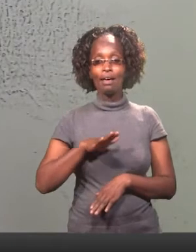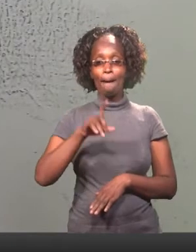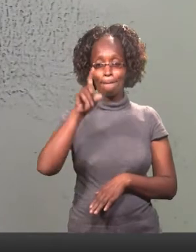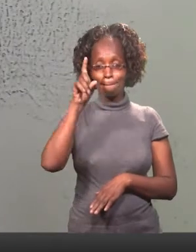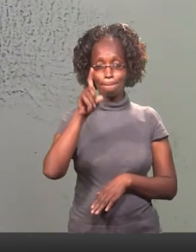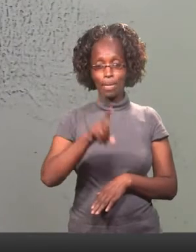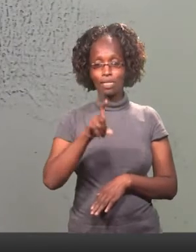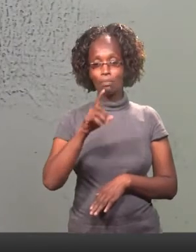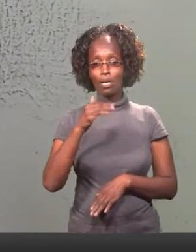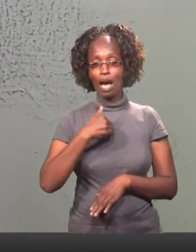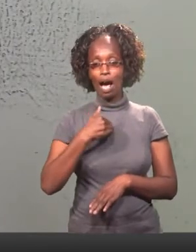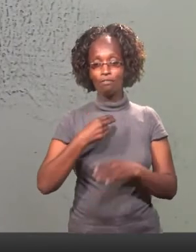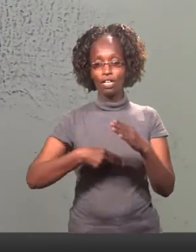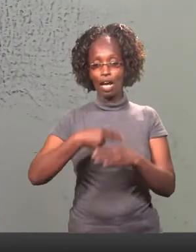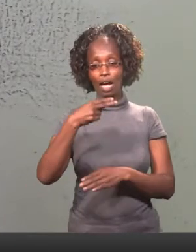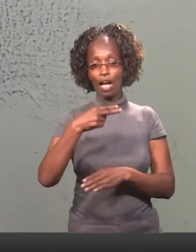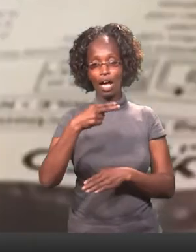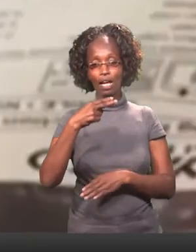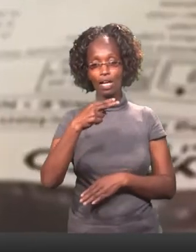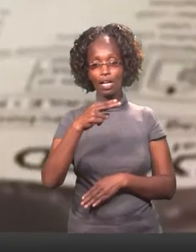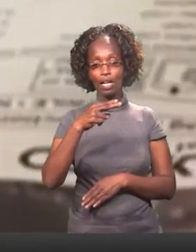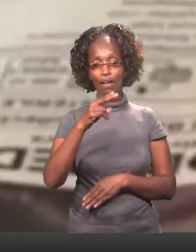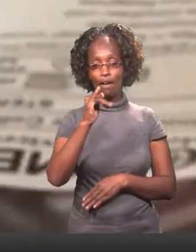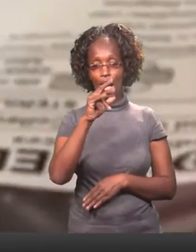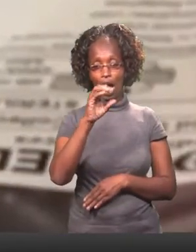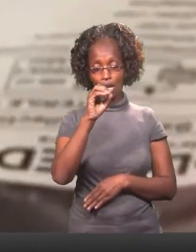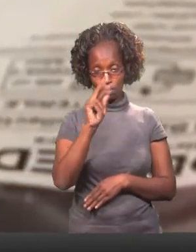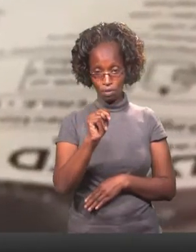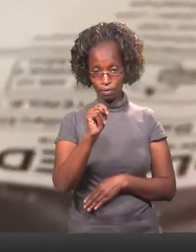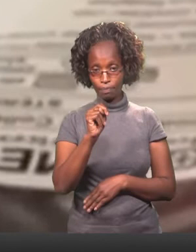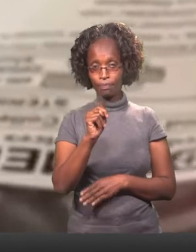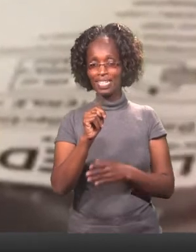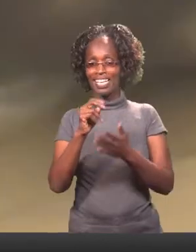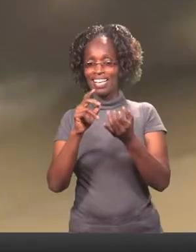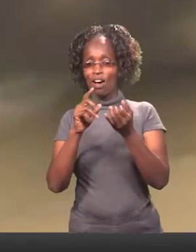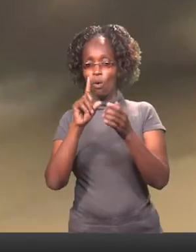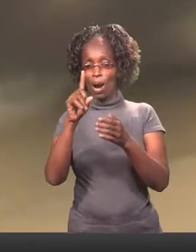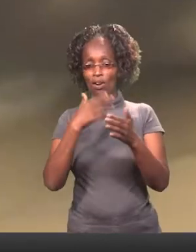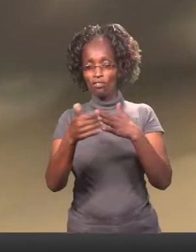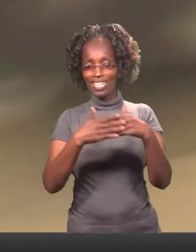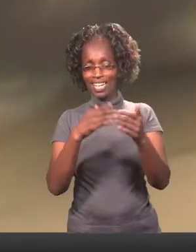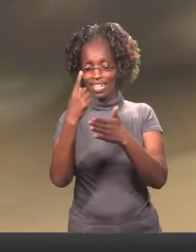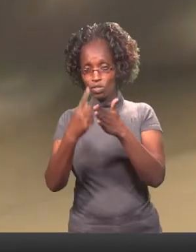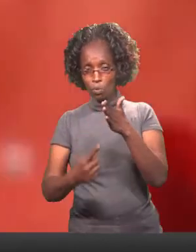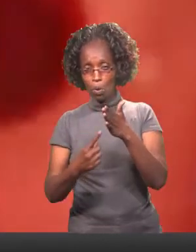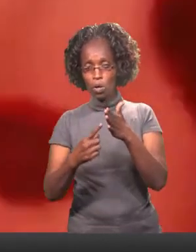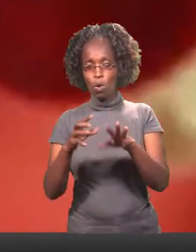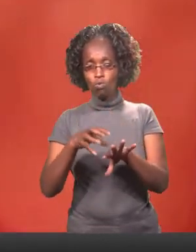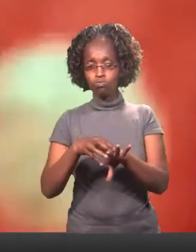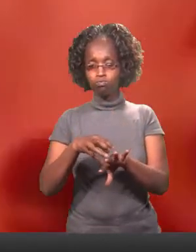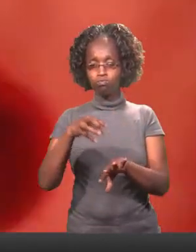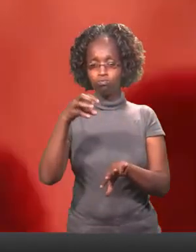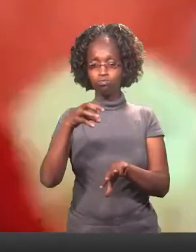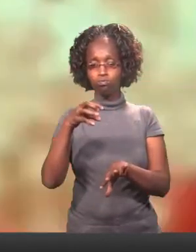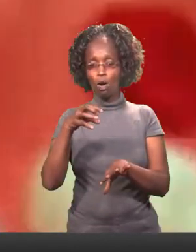the multiplication of cells is high in children. Baadhi ya dalili za ugonjwa wa anemia ni pamoja na uchovu mwilini, kizunguzungu, kufura